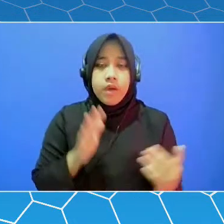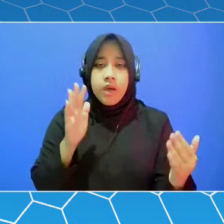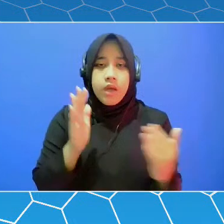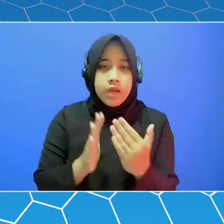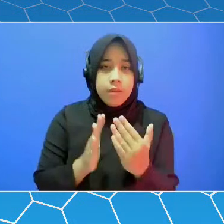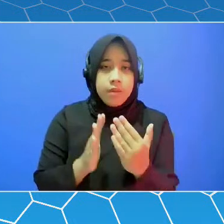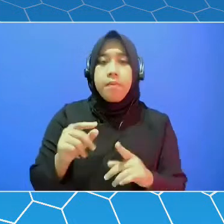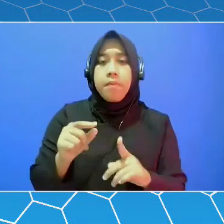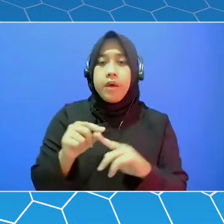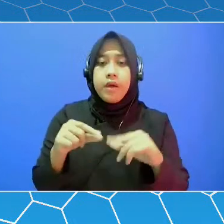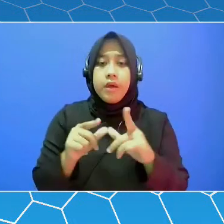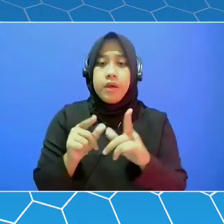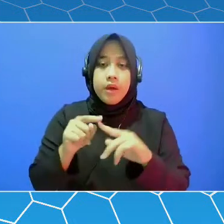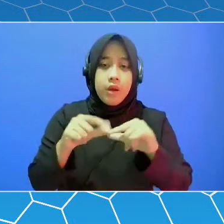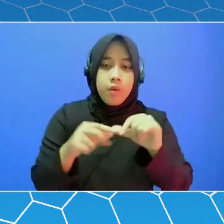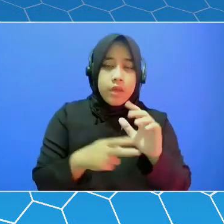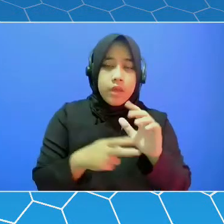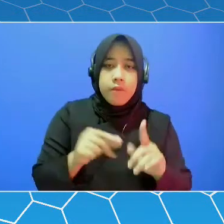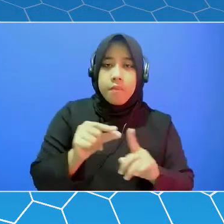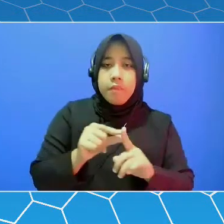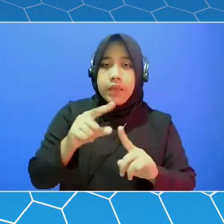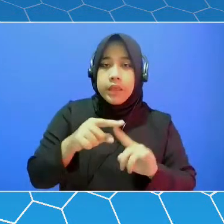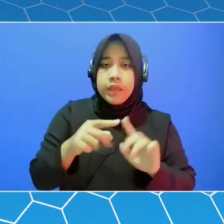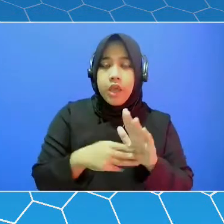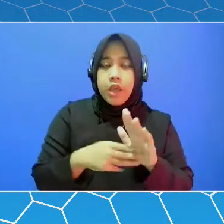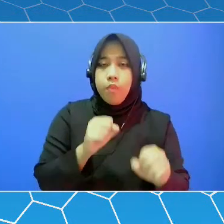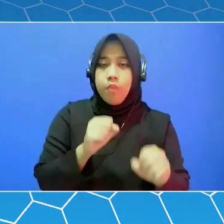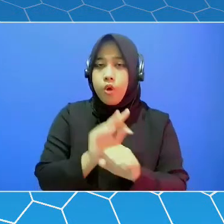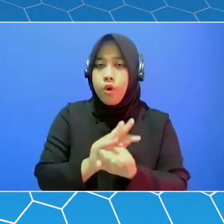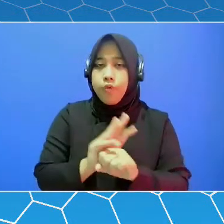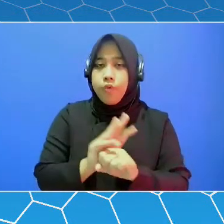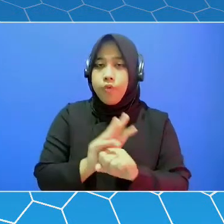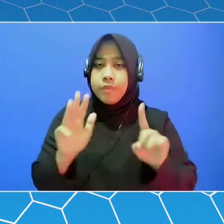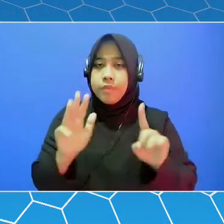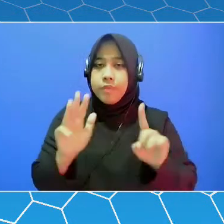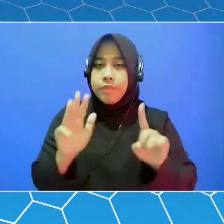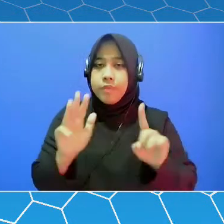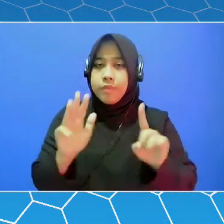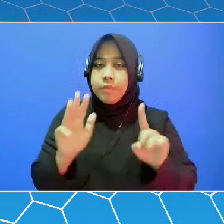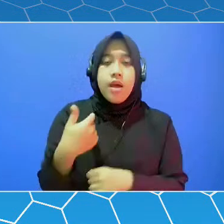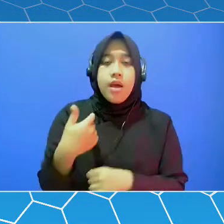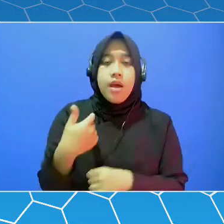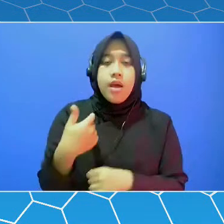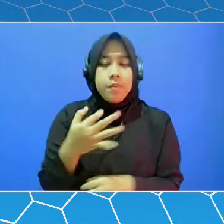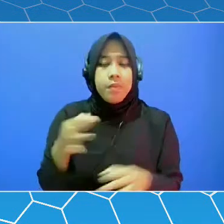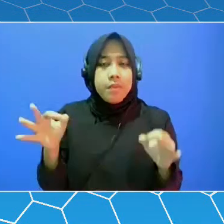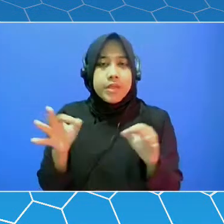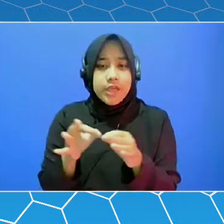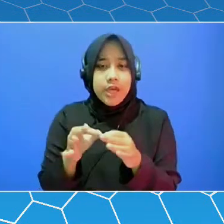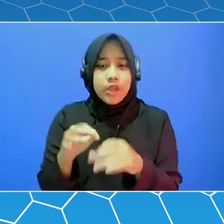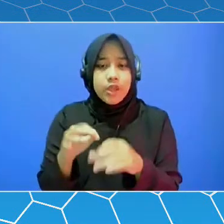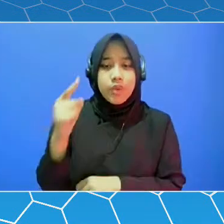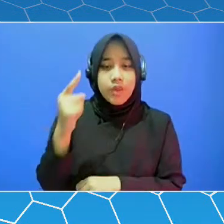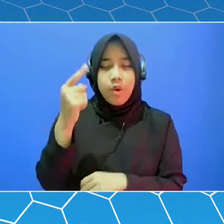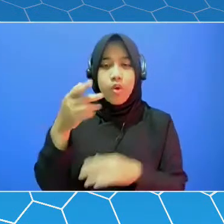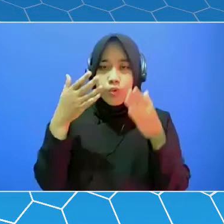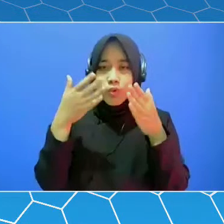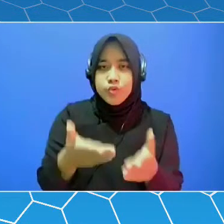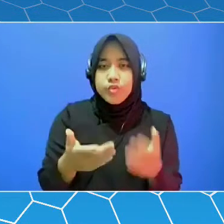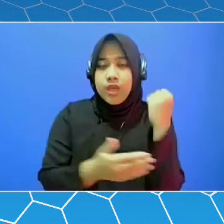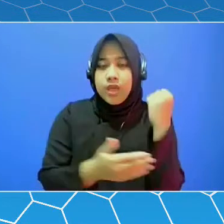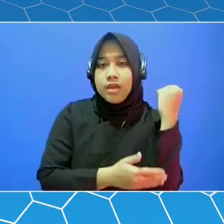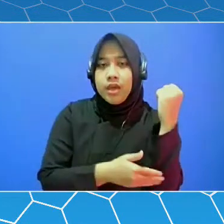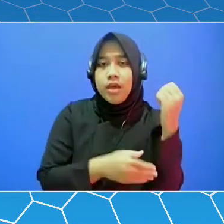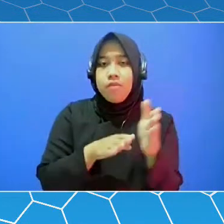and triaging case priorities were the most common approaches taken, especially in high-income countries. Also, we do in